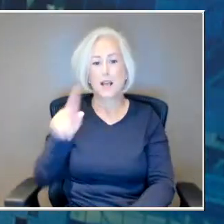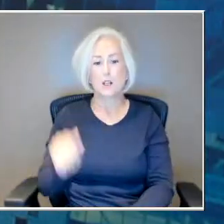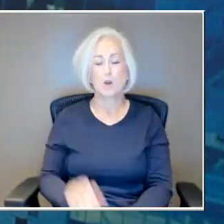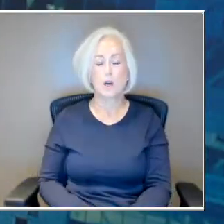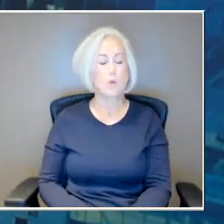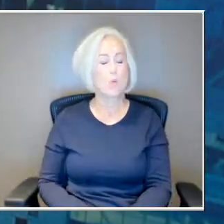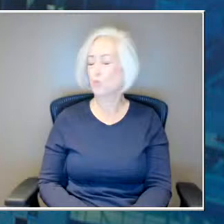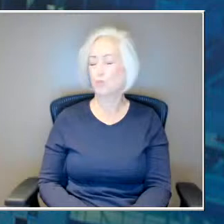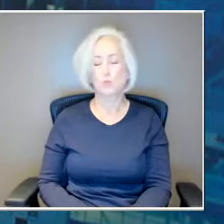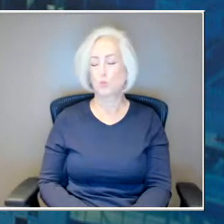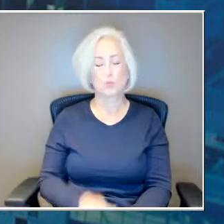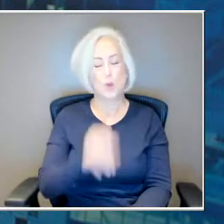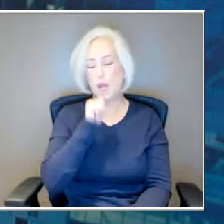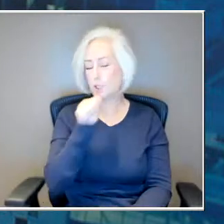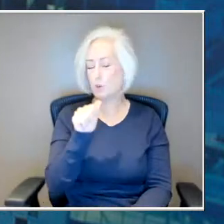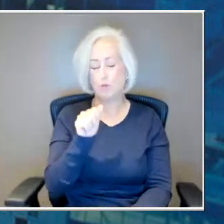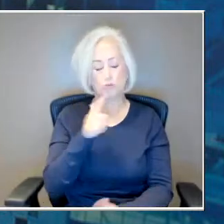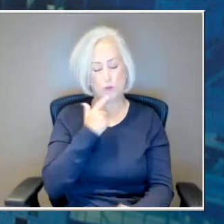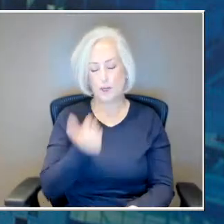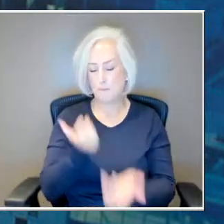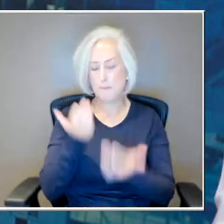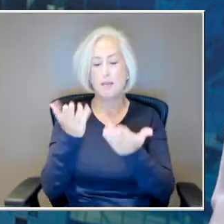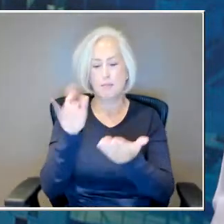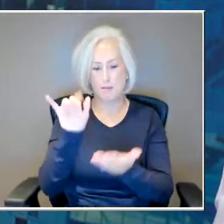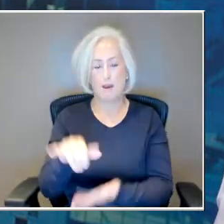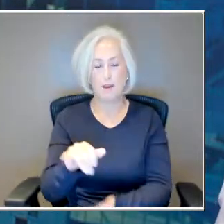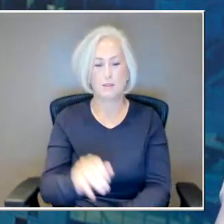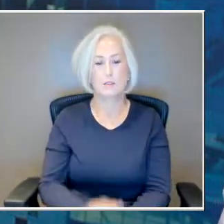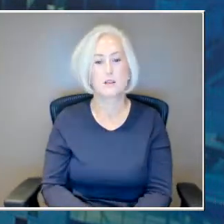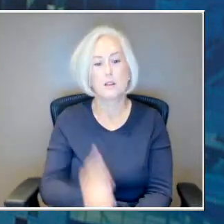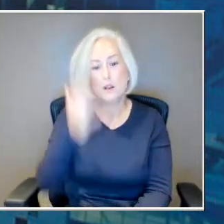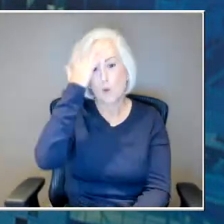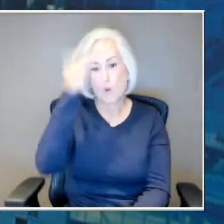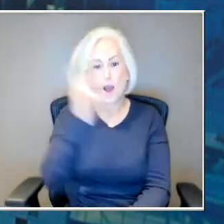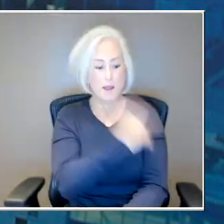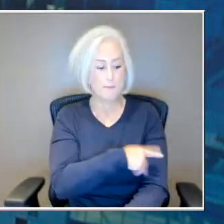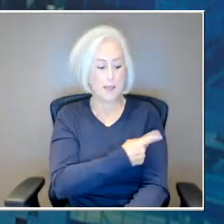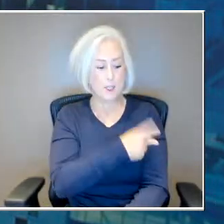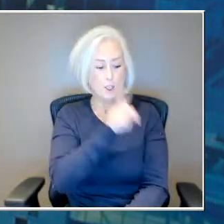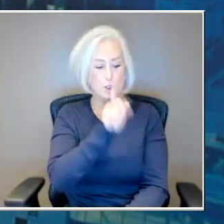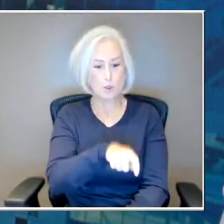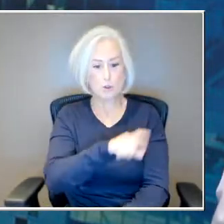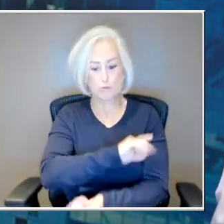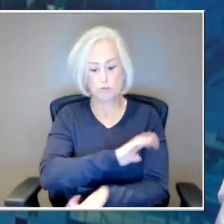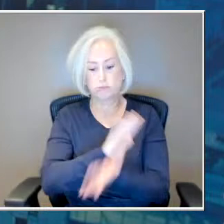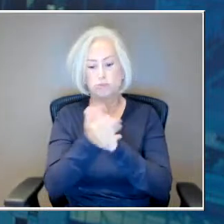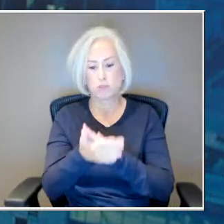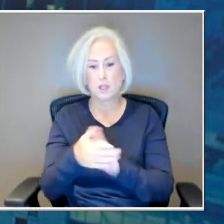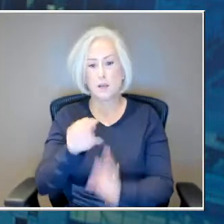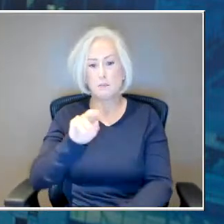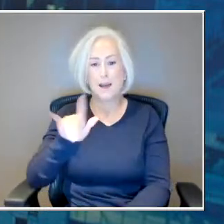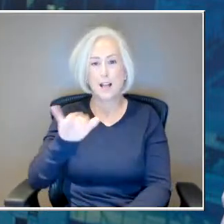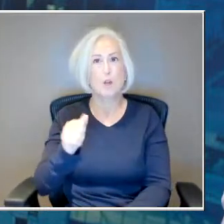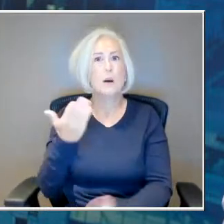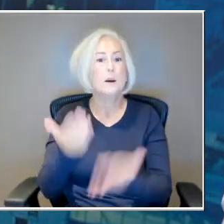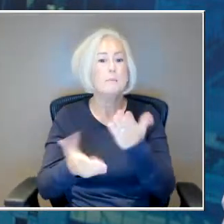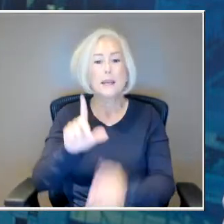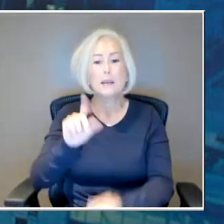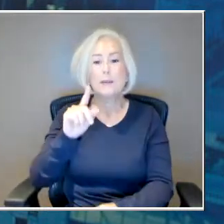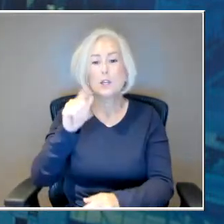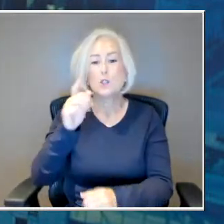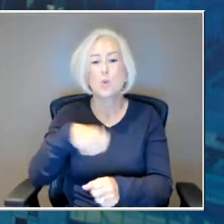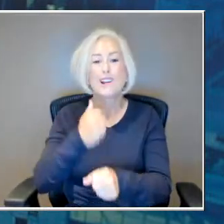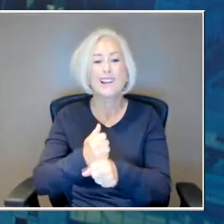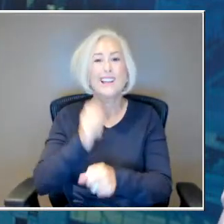reason for that. For these patients to transfer to myeloma, in 20 years, it's about 20% of these